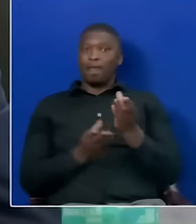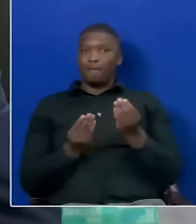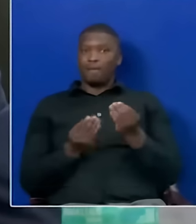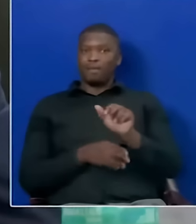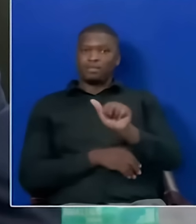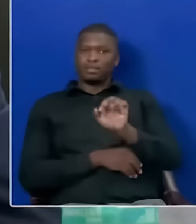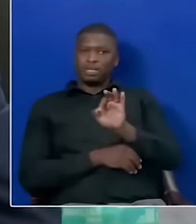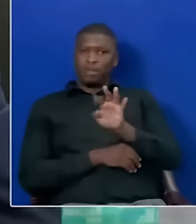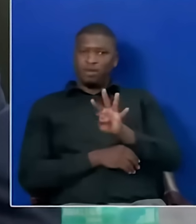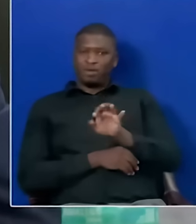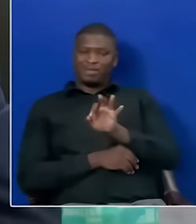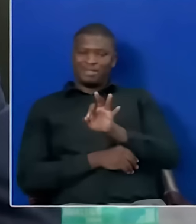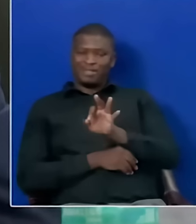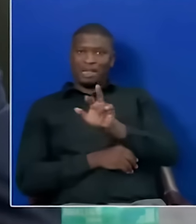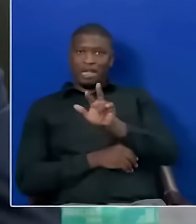634383,